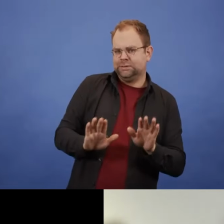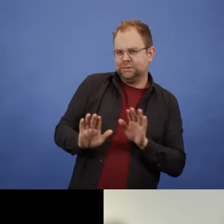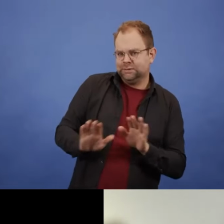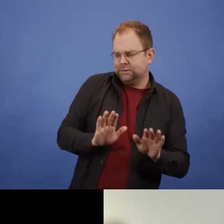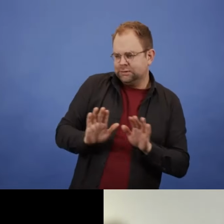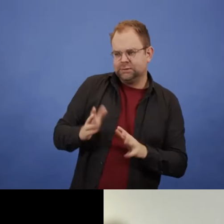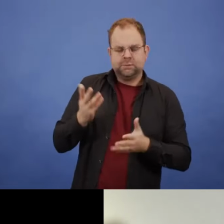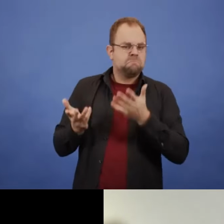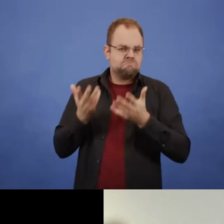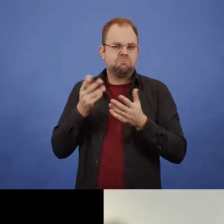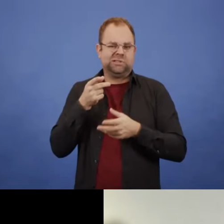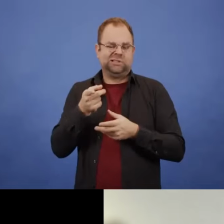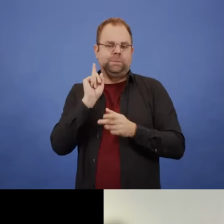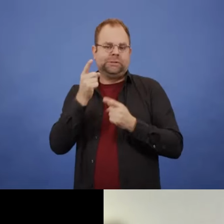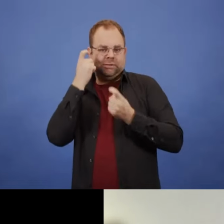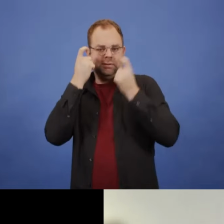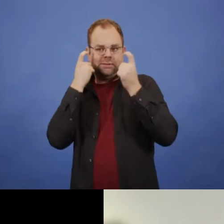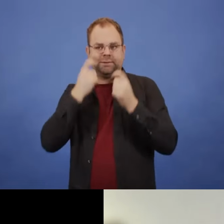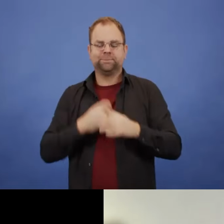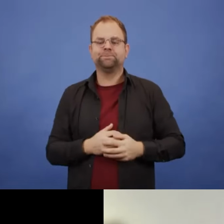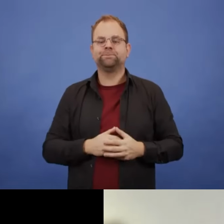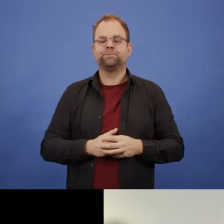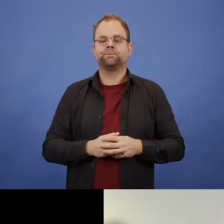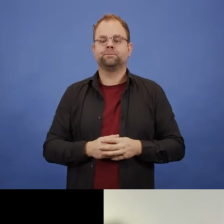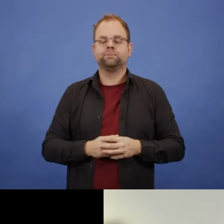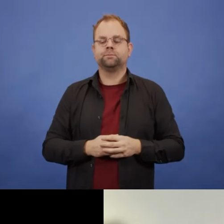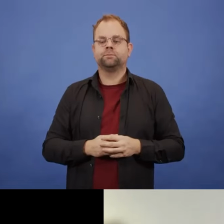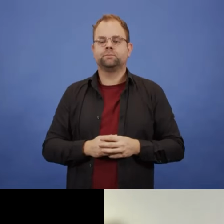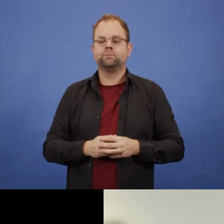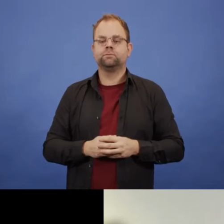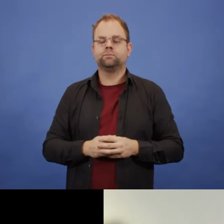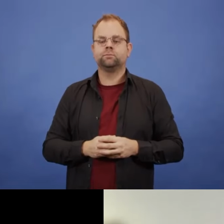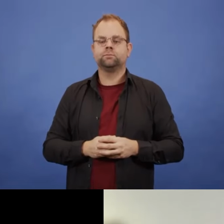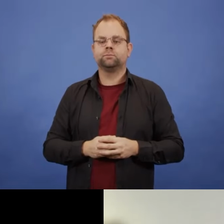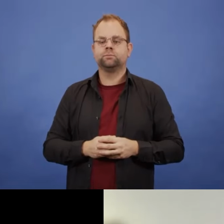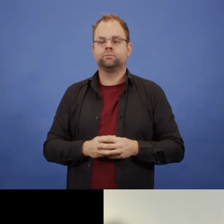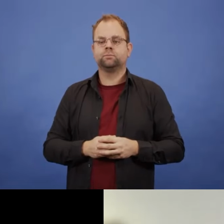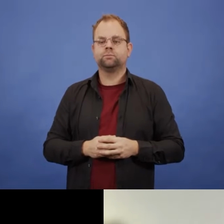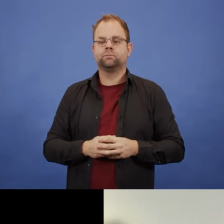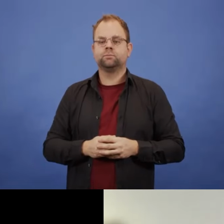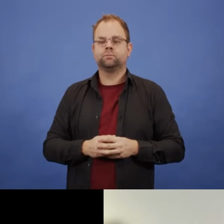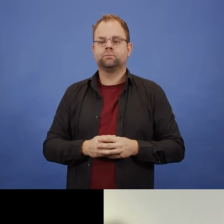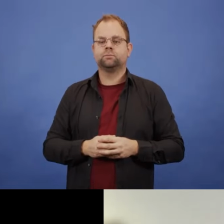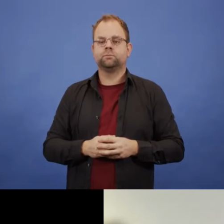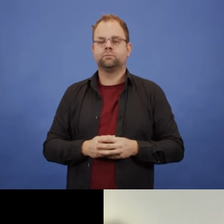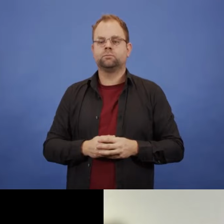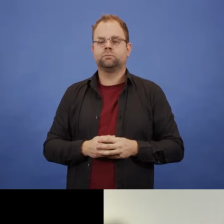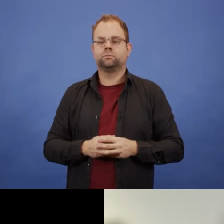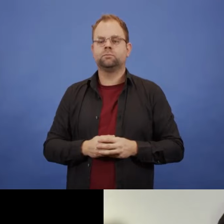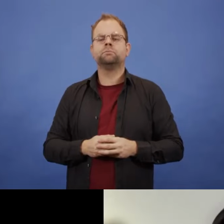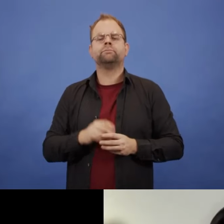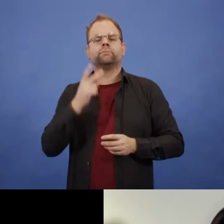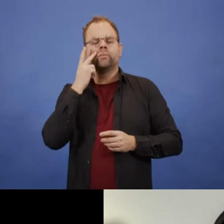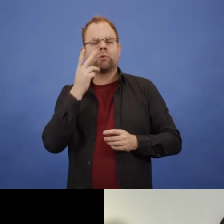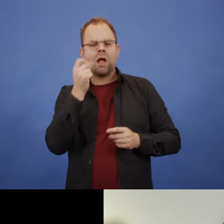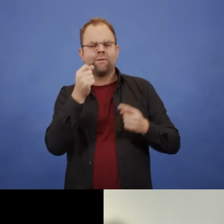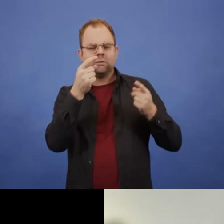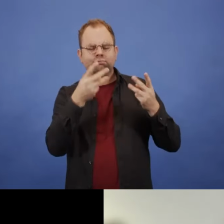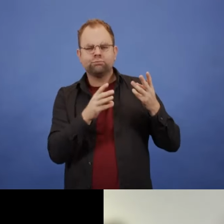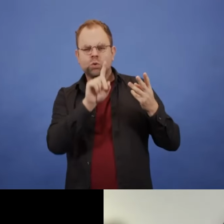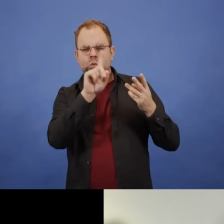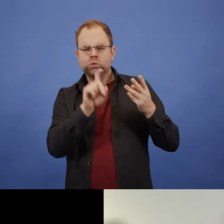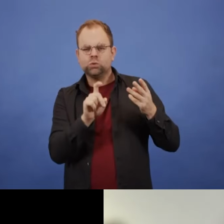there are questions in terms of documents expired. I would like to stress that we should differentiate what are questions